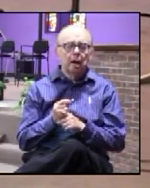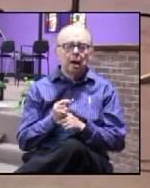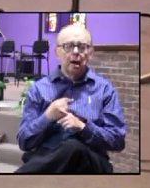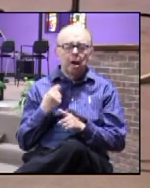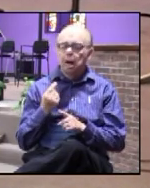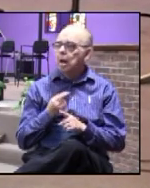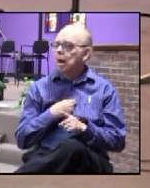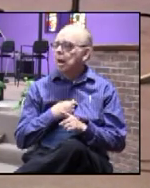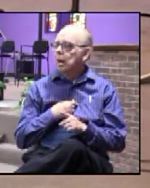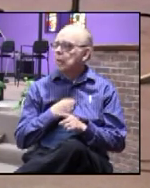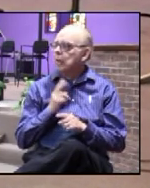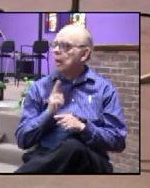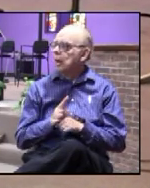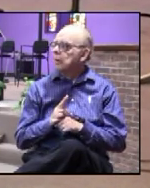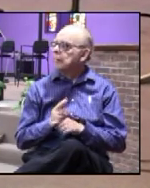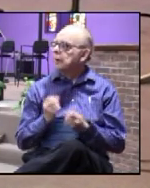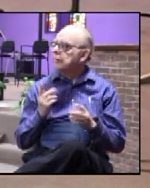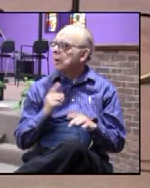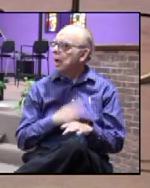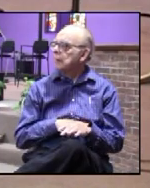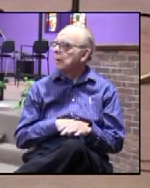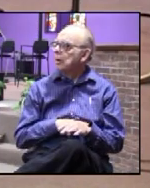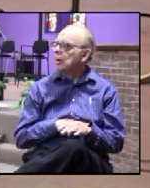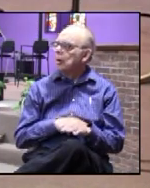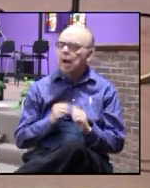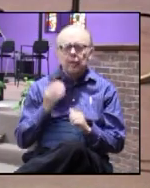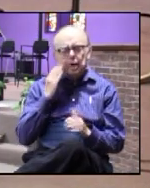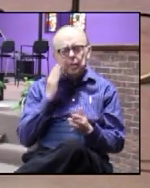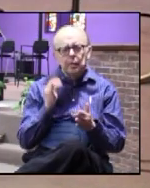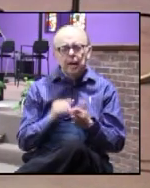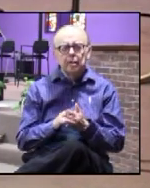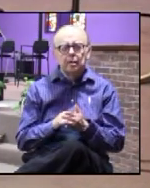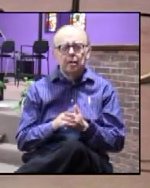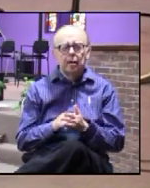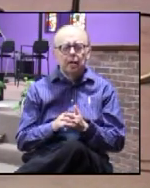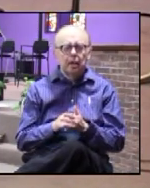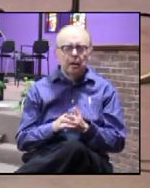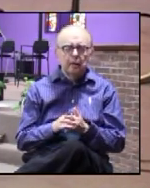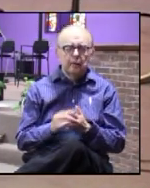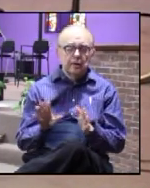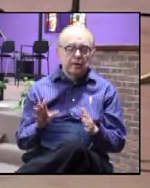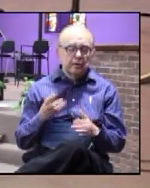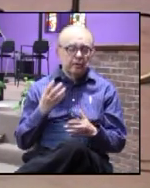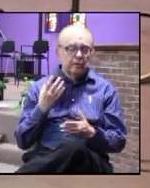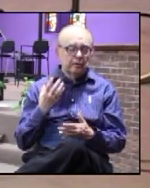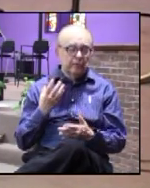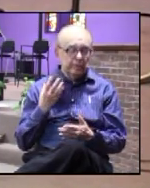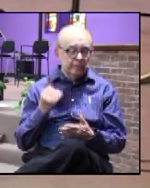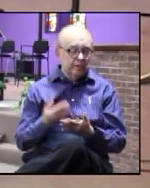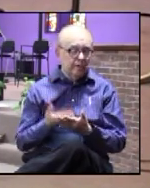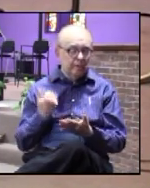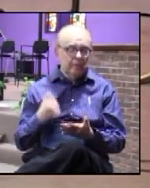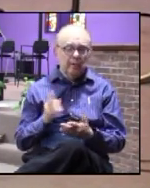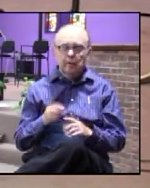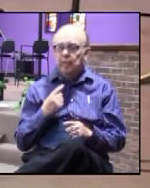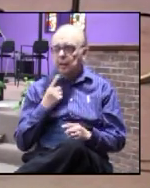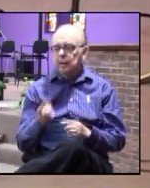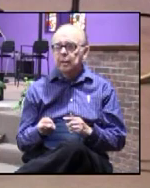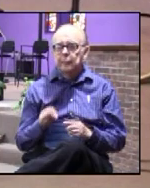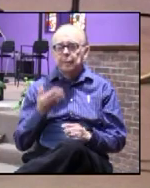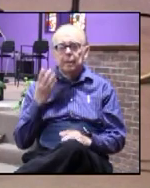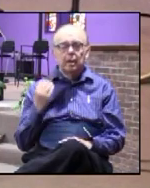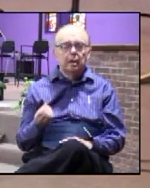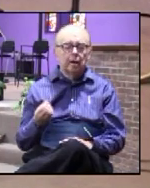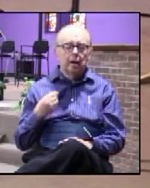we spend so much time. How do I know? I've been here. I can tell you from